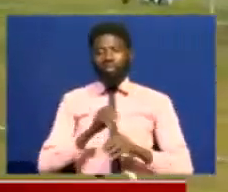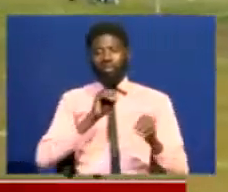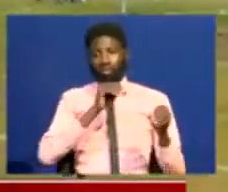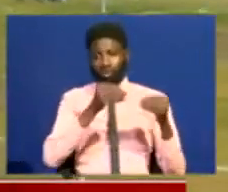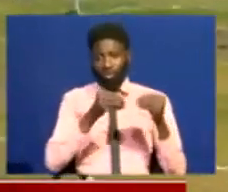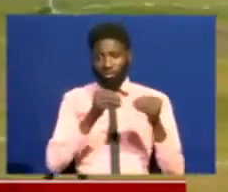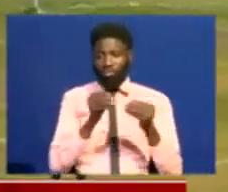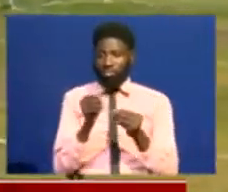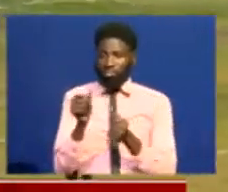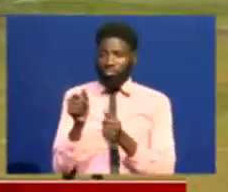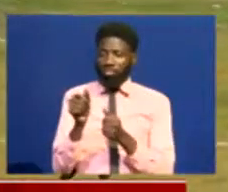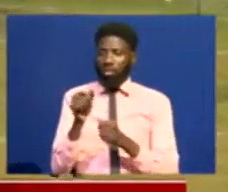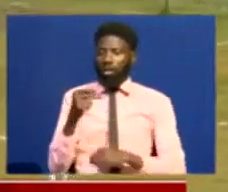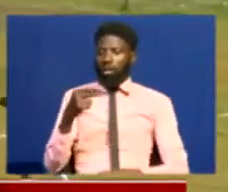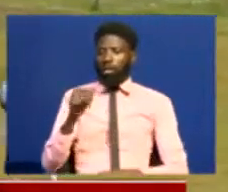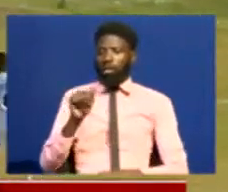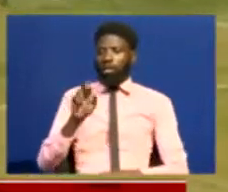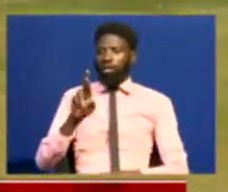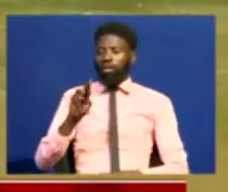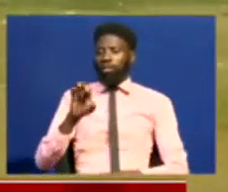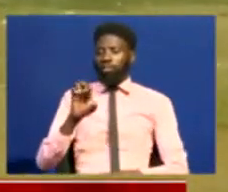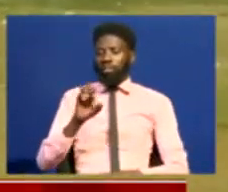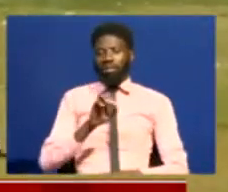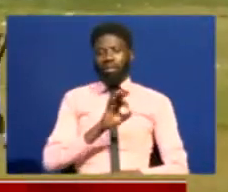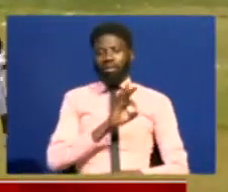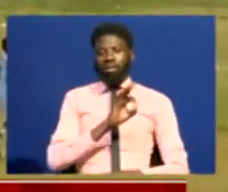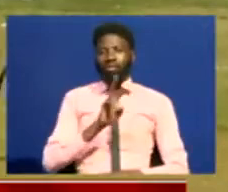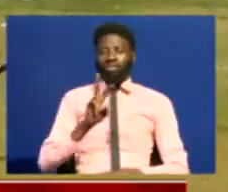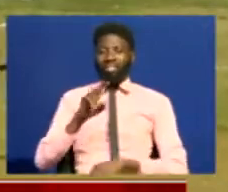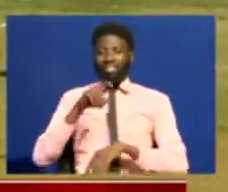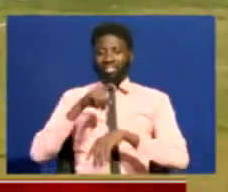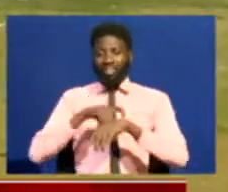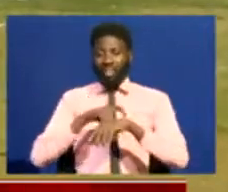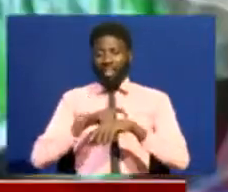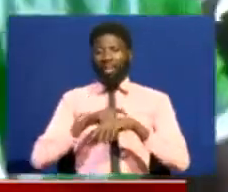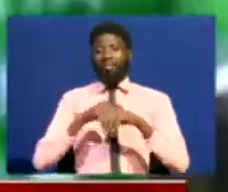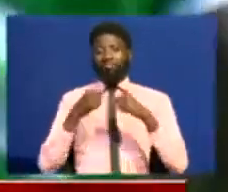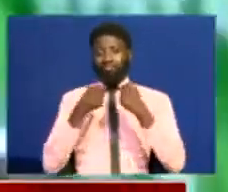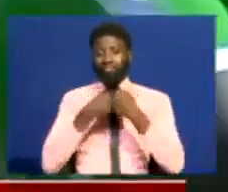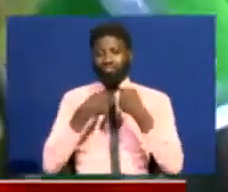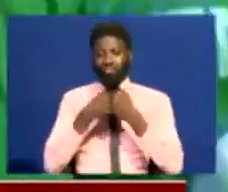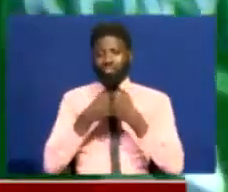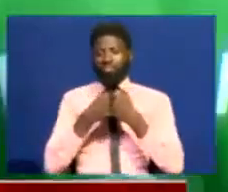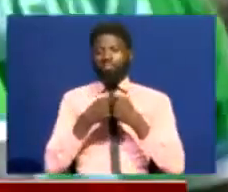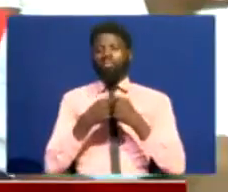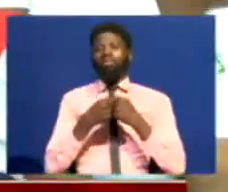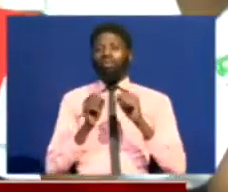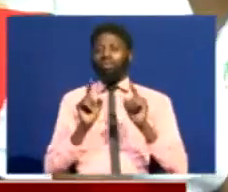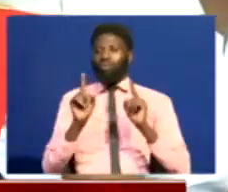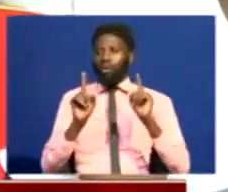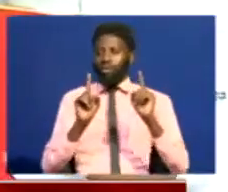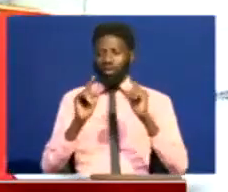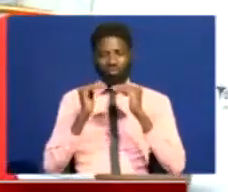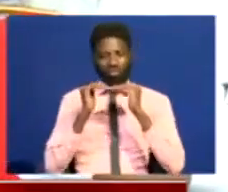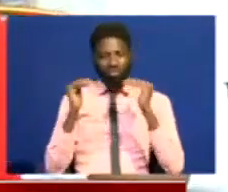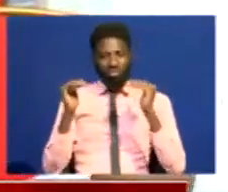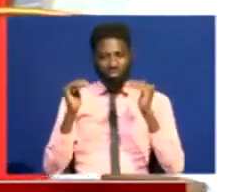Starlet 7-6 through penalty shootouts after the two teams played to a 1-1 draw during regulation time.